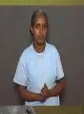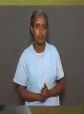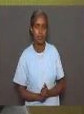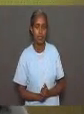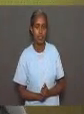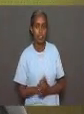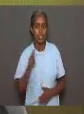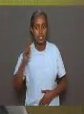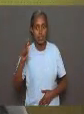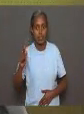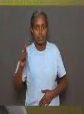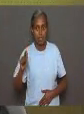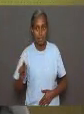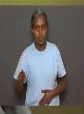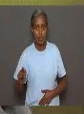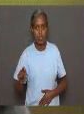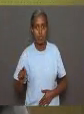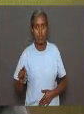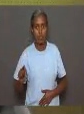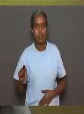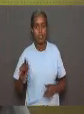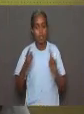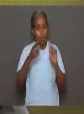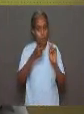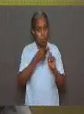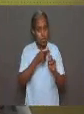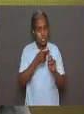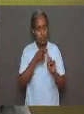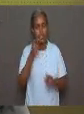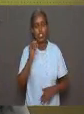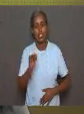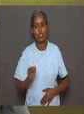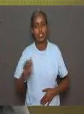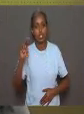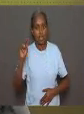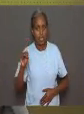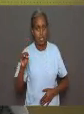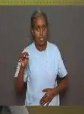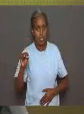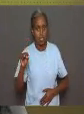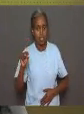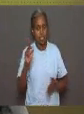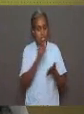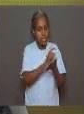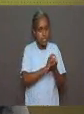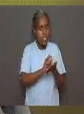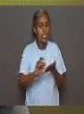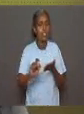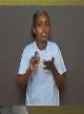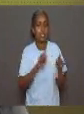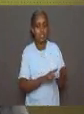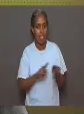The factorial of a positive integer n is written